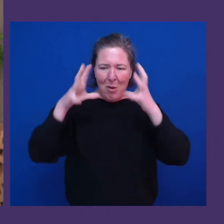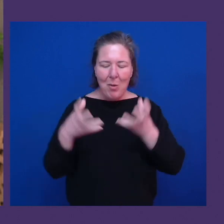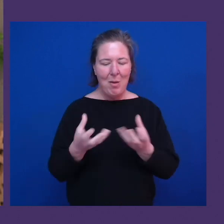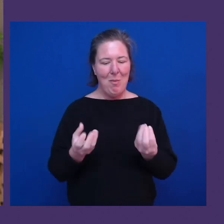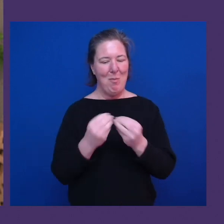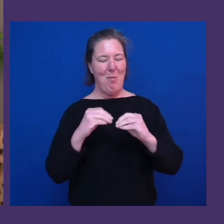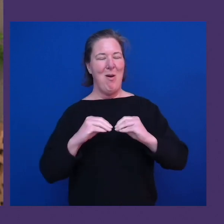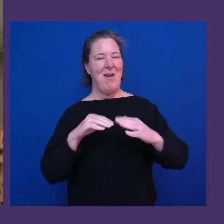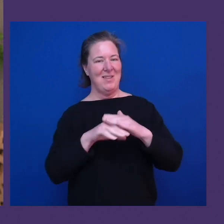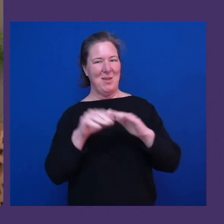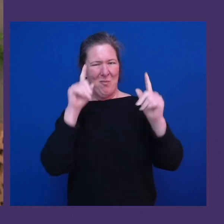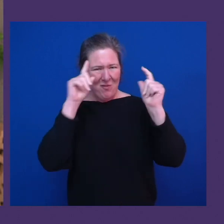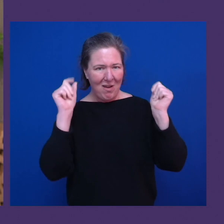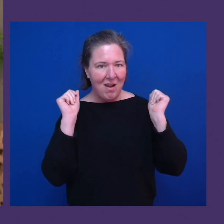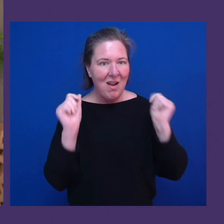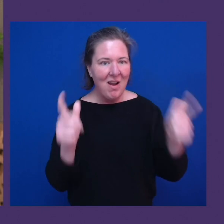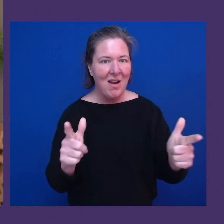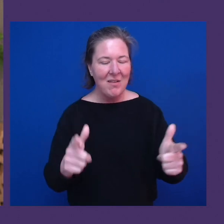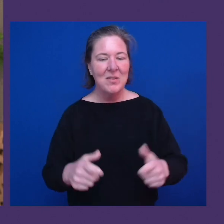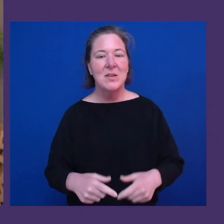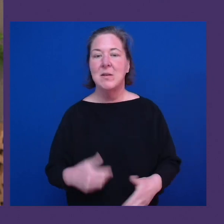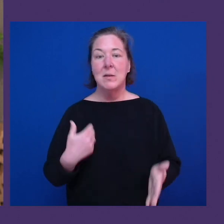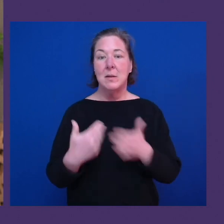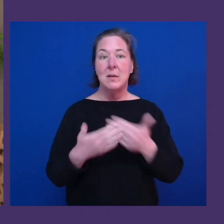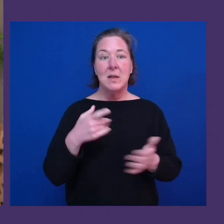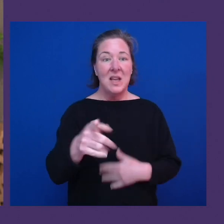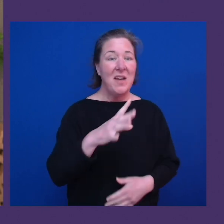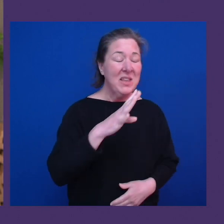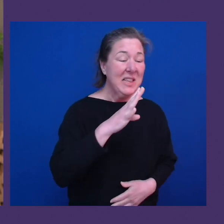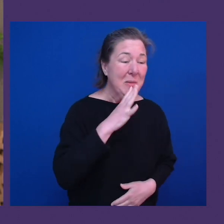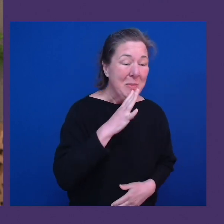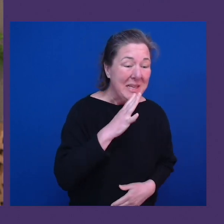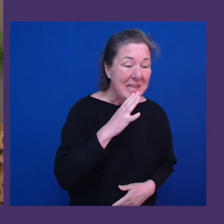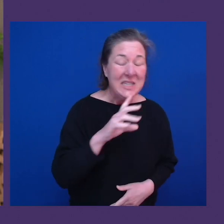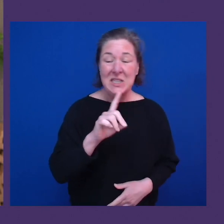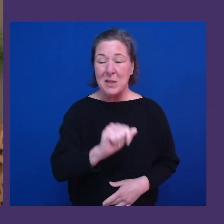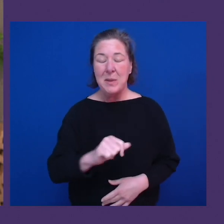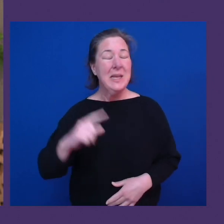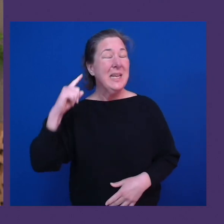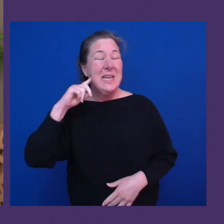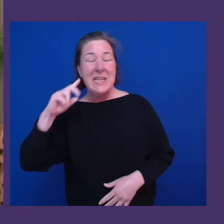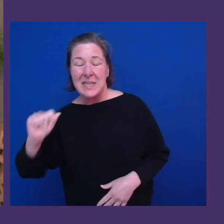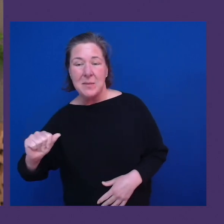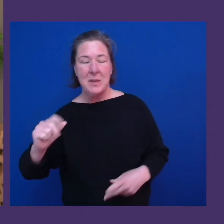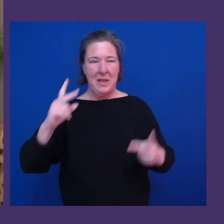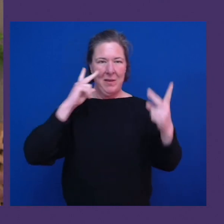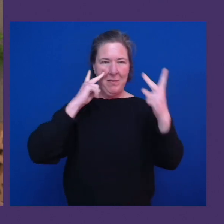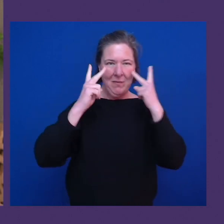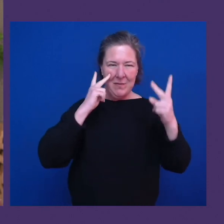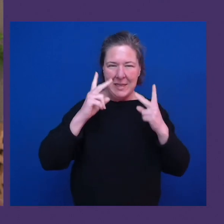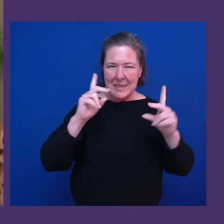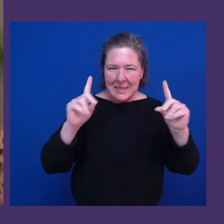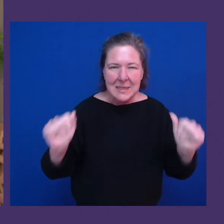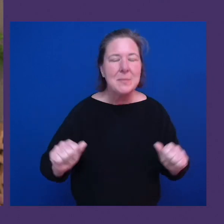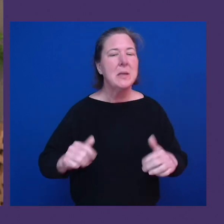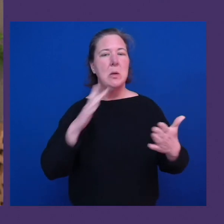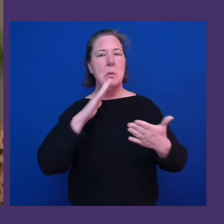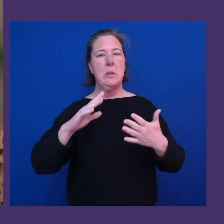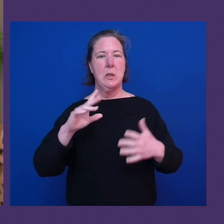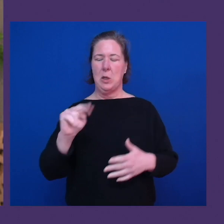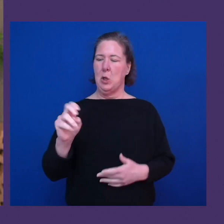for everyone. Whether you have a speech disability or a hearing disability, a visual disability, or you're